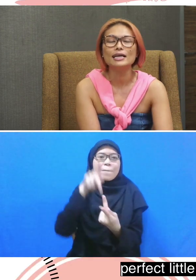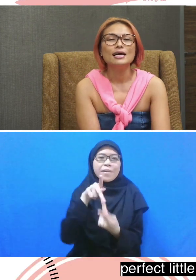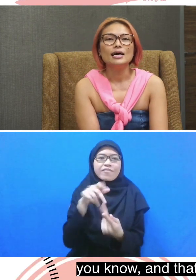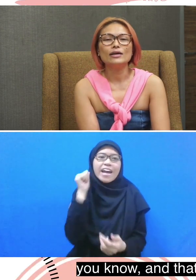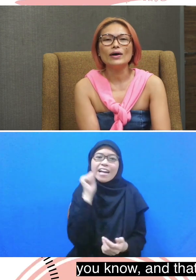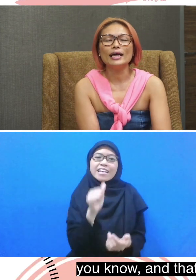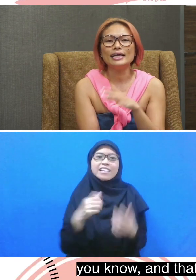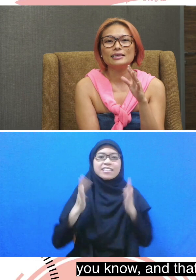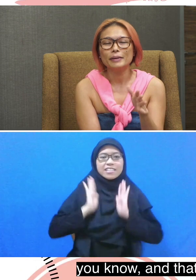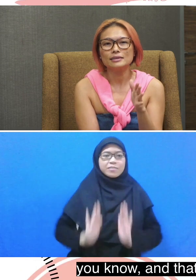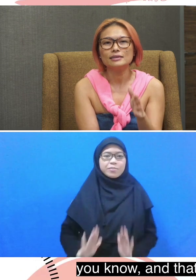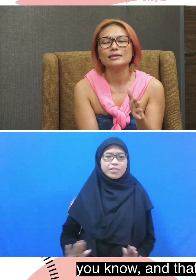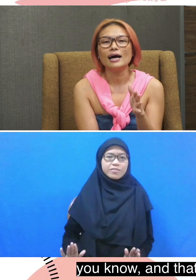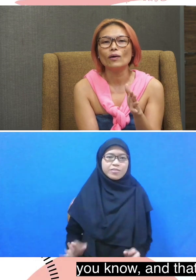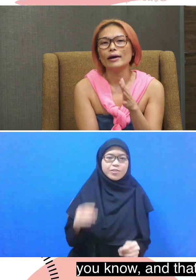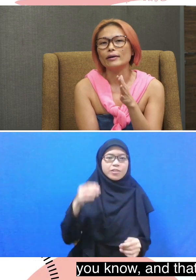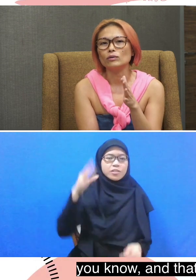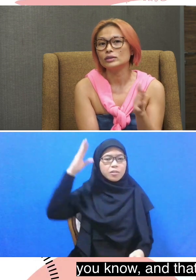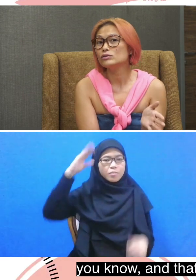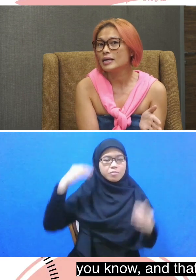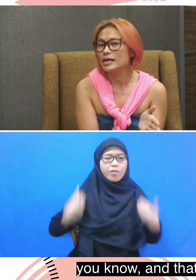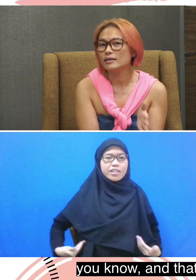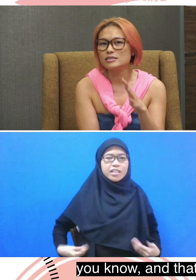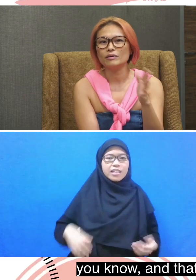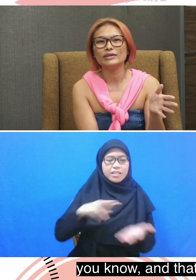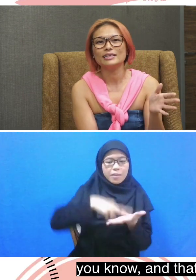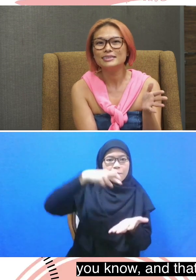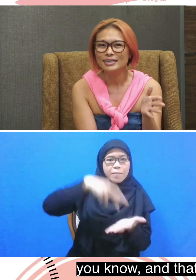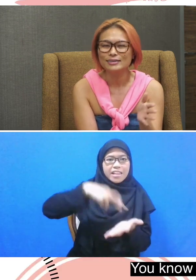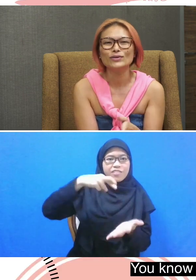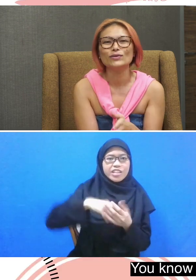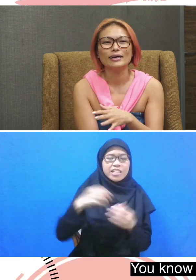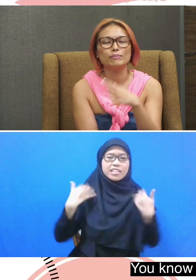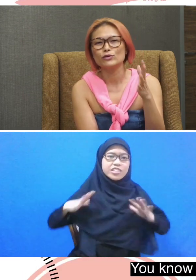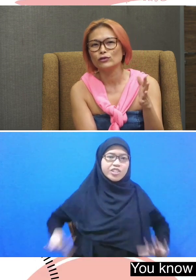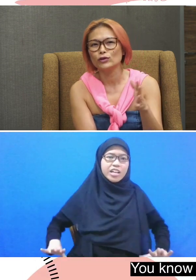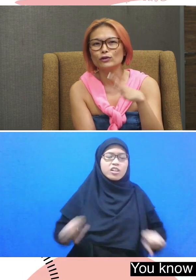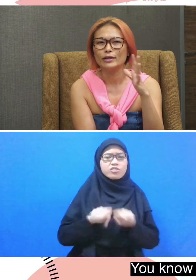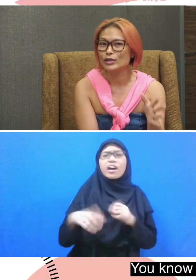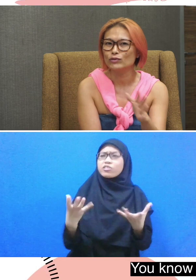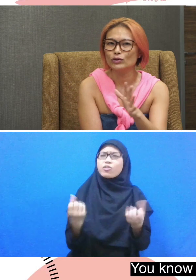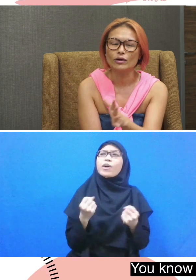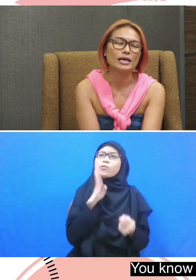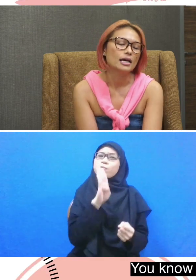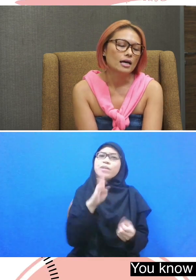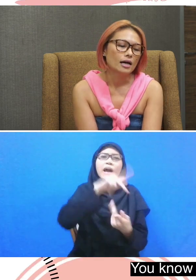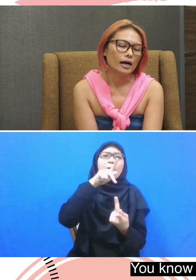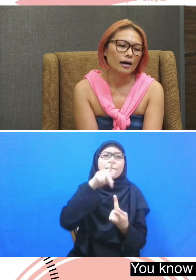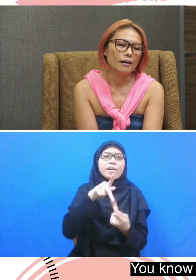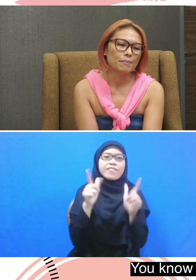outfit. You know, and that depicted how I wanted to be, this perfect little girl, you know, like beautiful and graceful and all